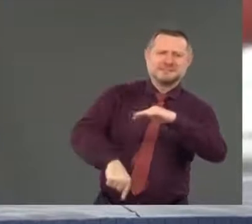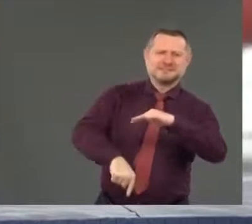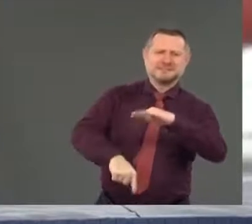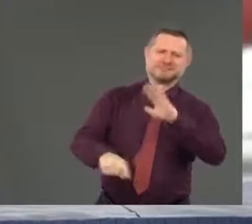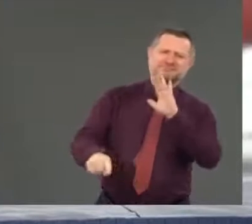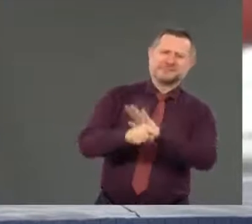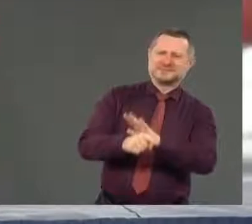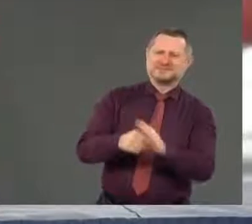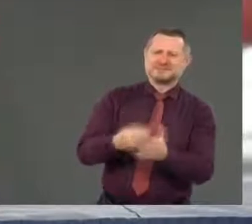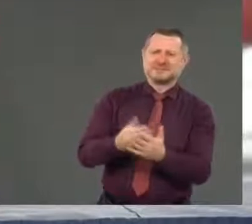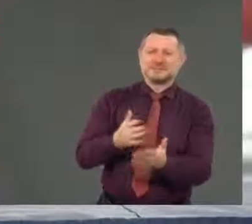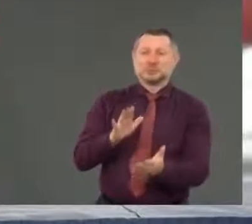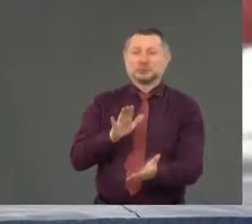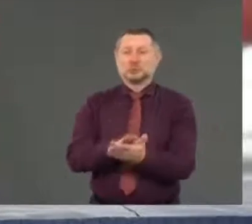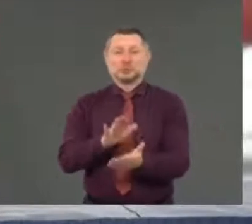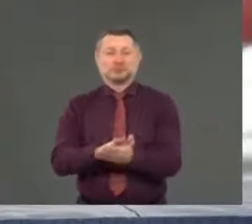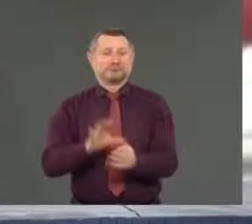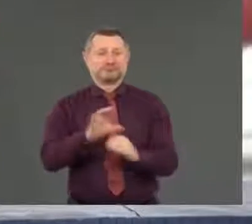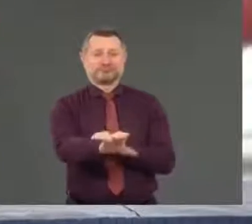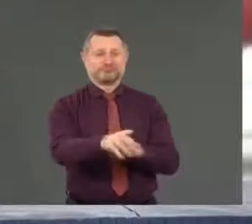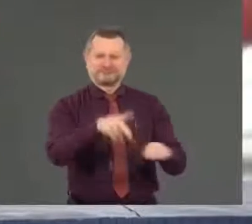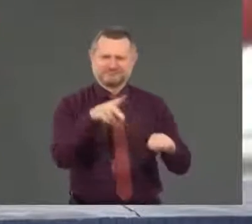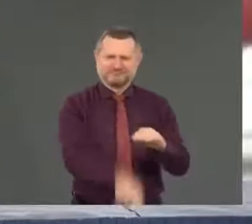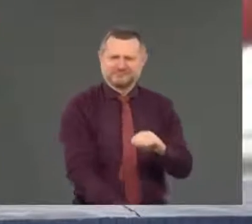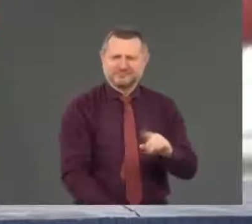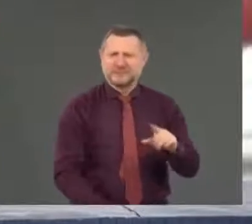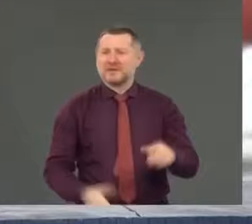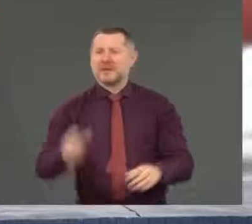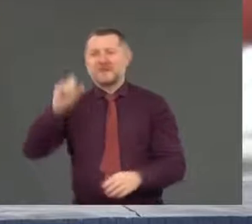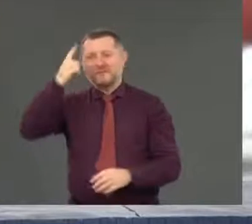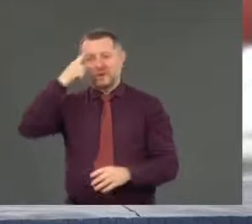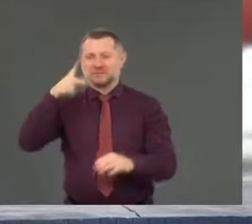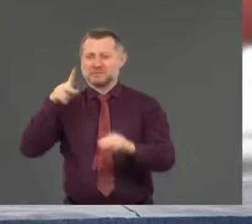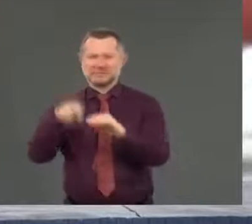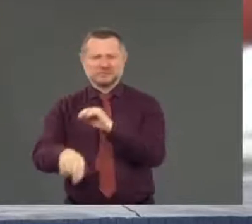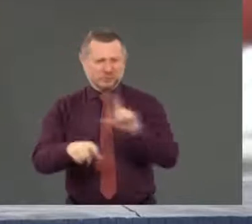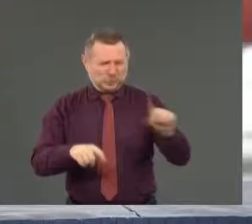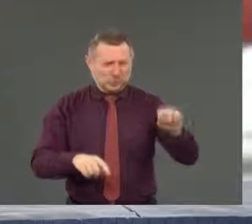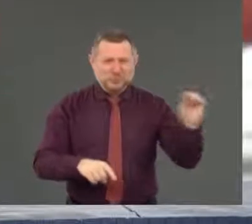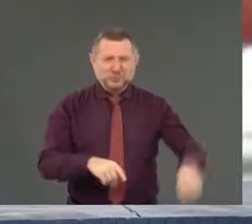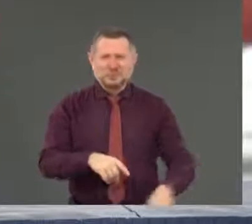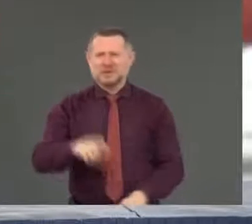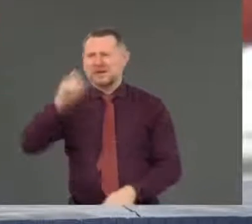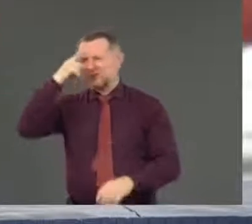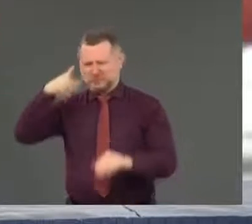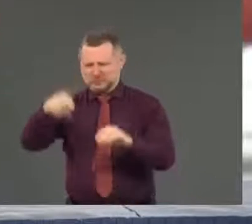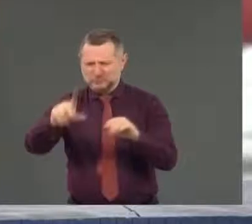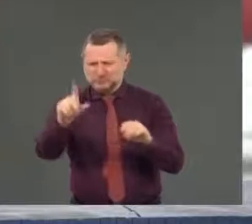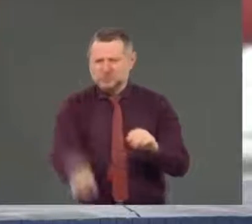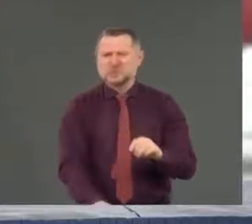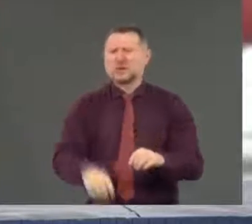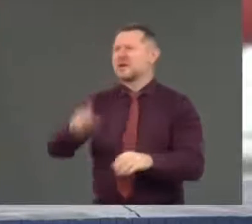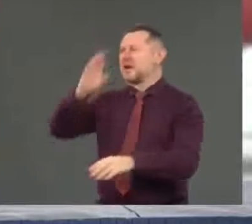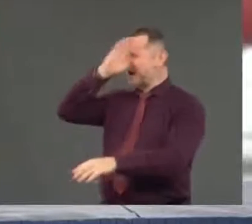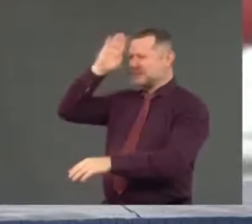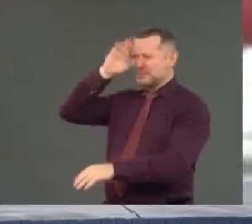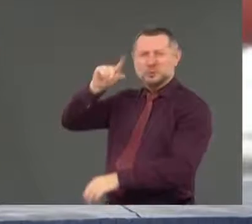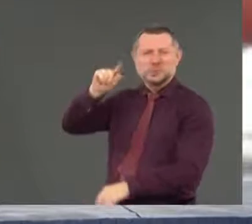school aid 20%, cutting local governments 20%, cutting hospitals 20%. The